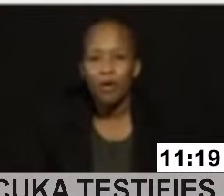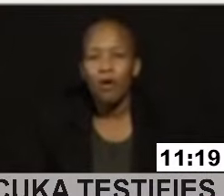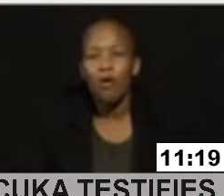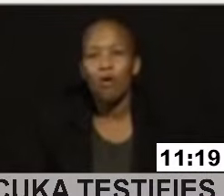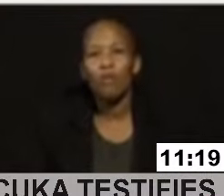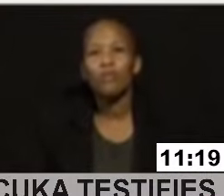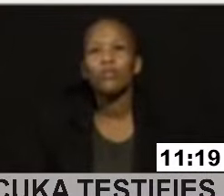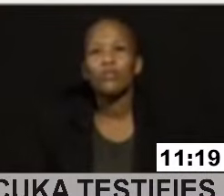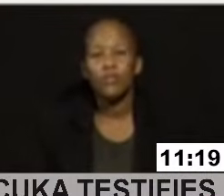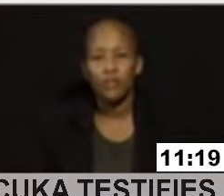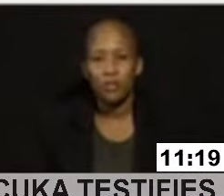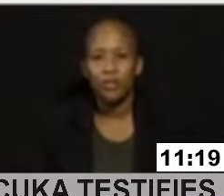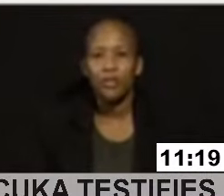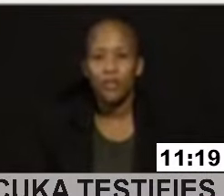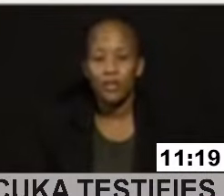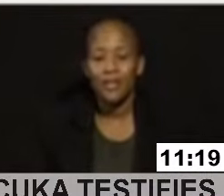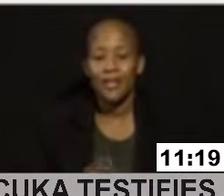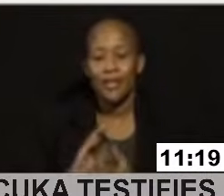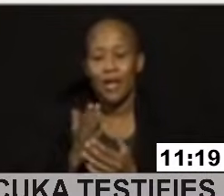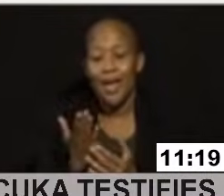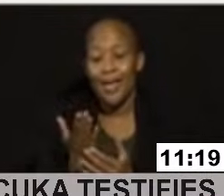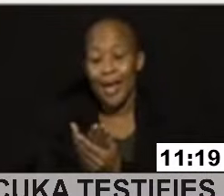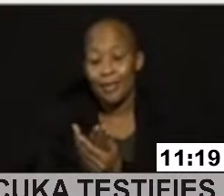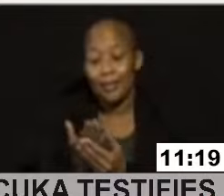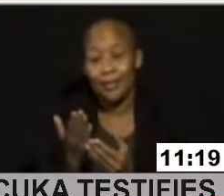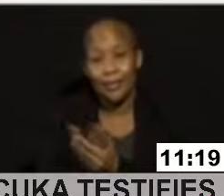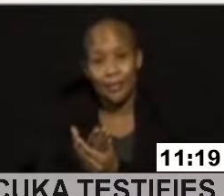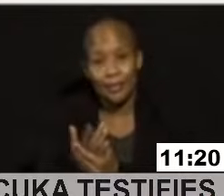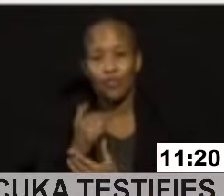these cases, I didn't want that to happen to them.